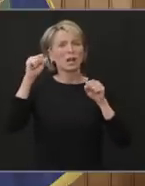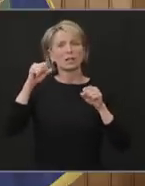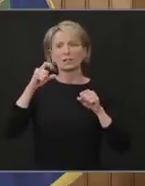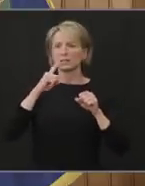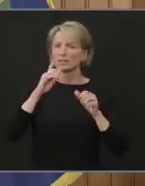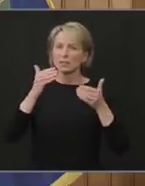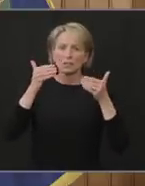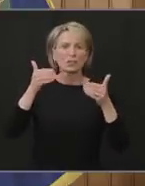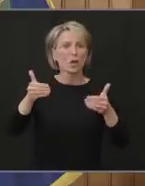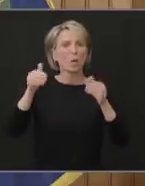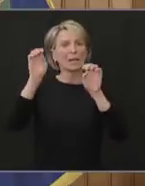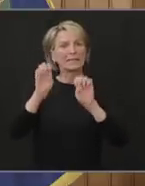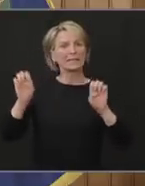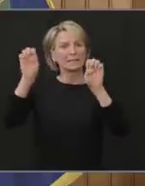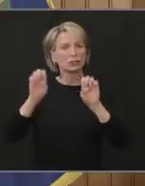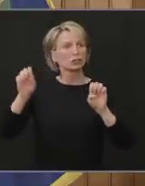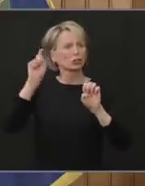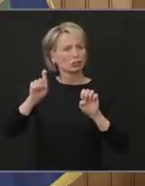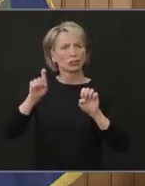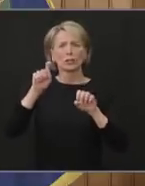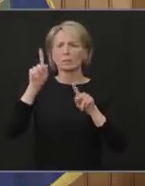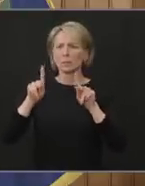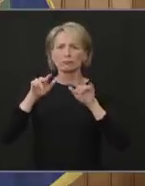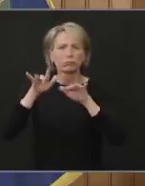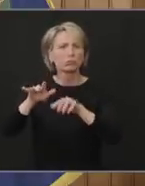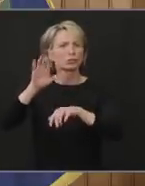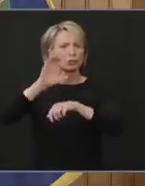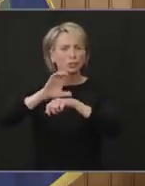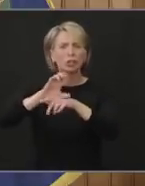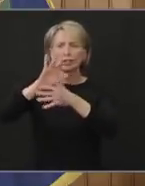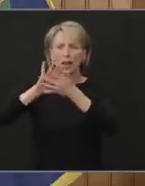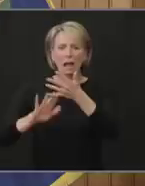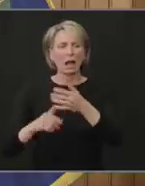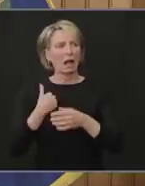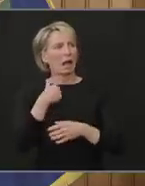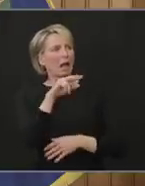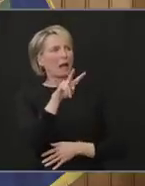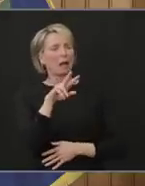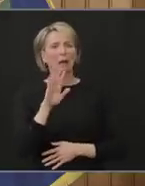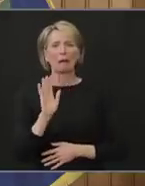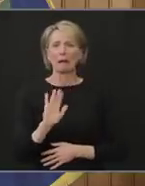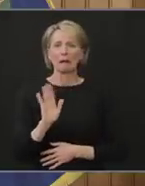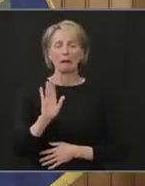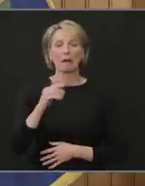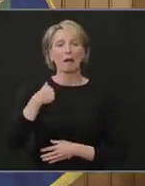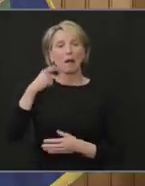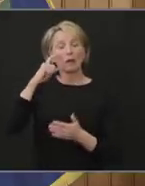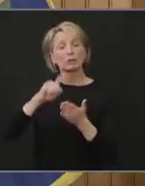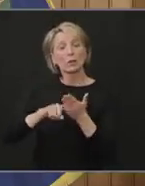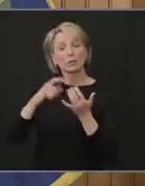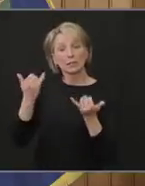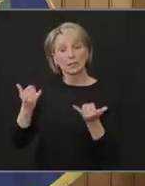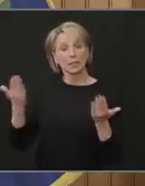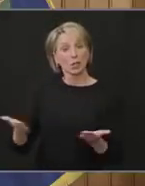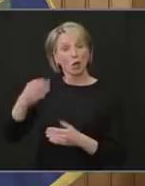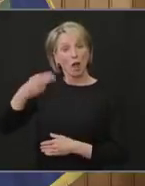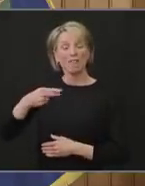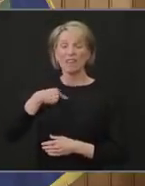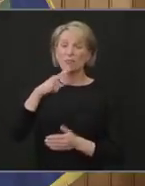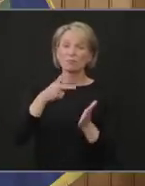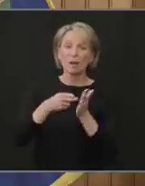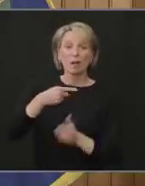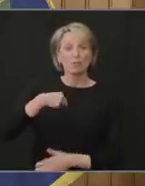on Easter. I'm really proud of, here in Hartford, where the Archbishop said, sadly, we're not going to be able to